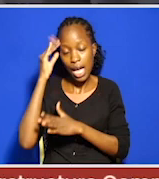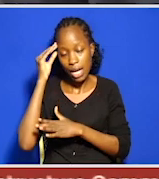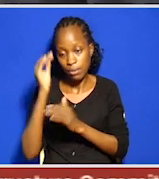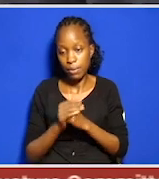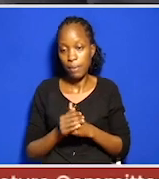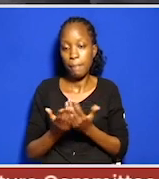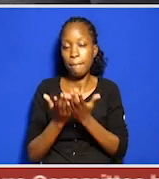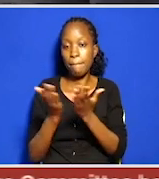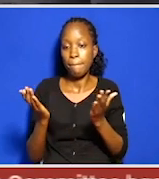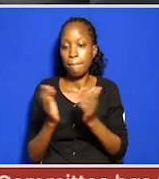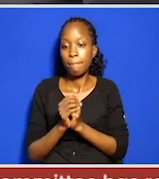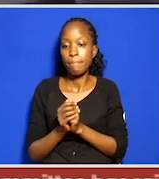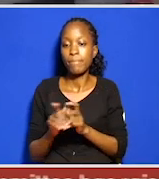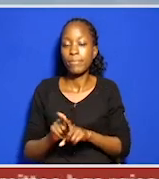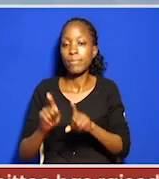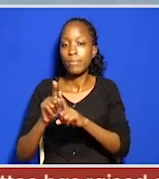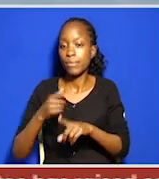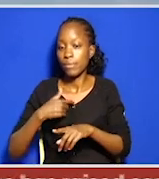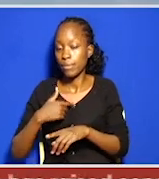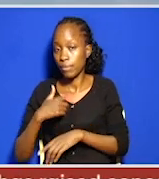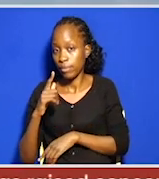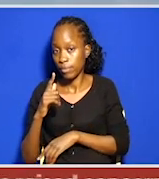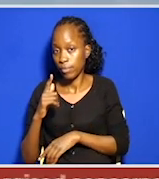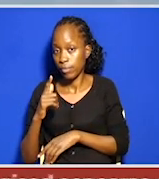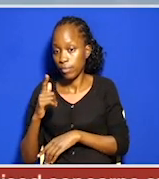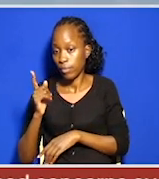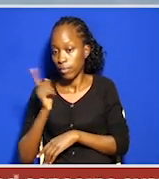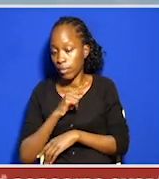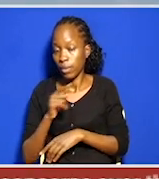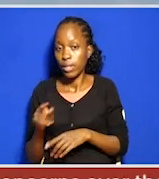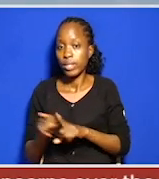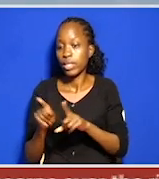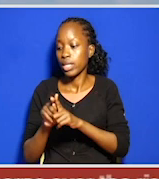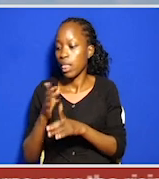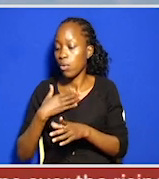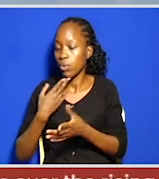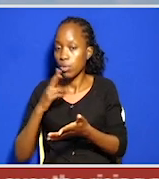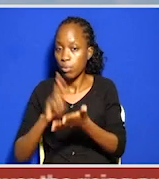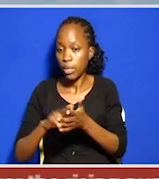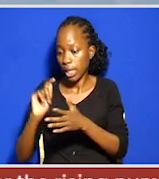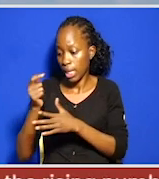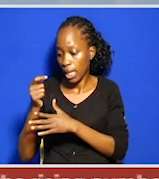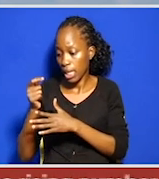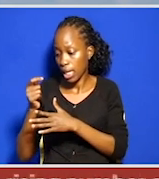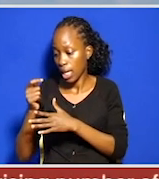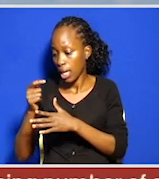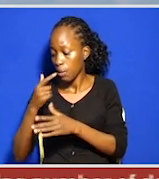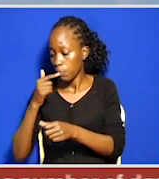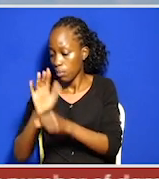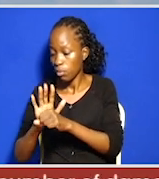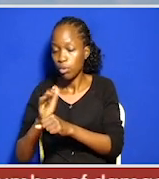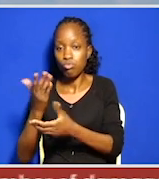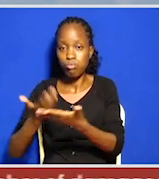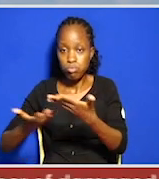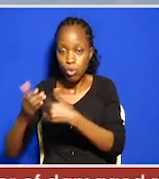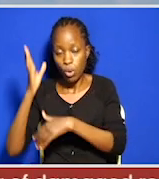ladies and gentlemen, as I conclude, I reiterate Kenya's commitment to cooperate with Somalia. I